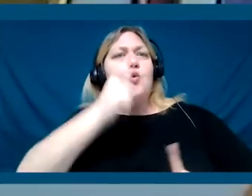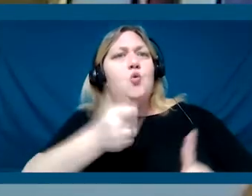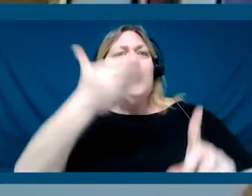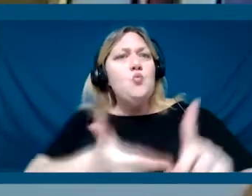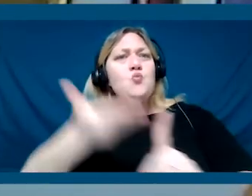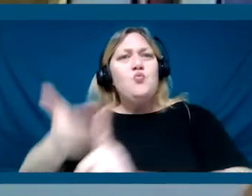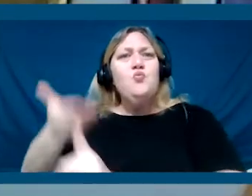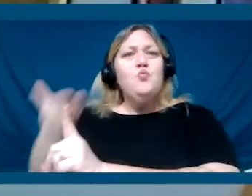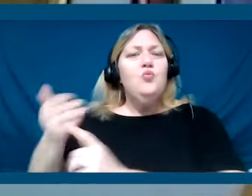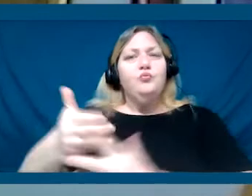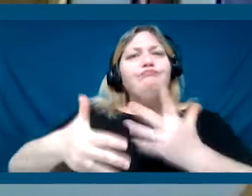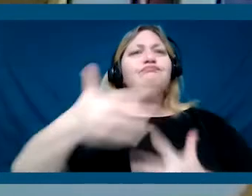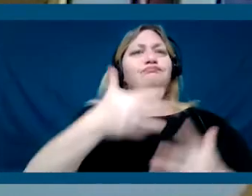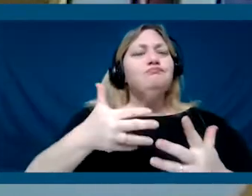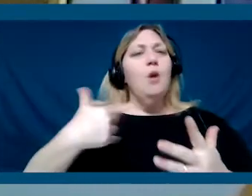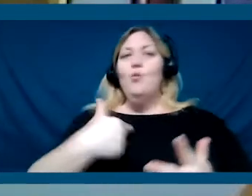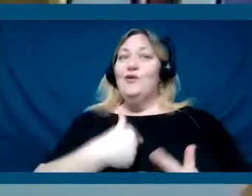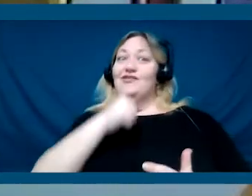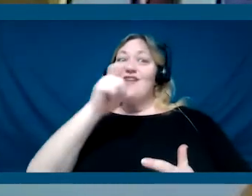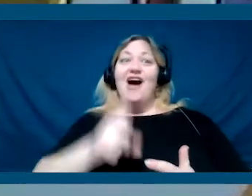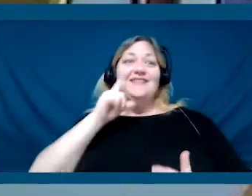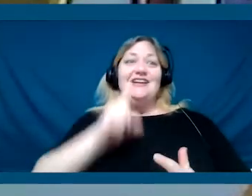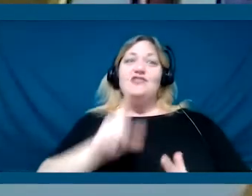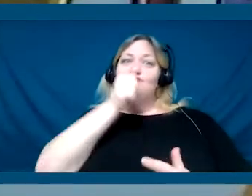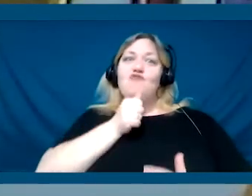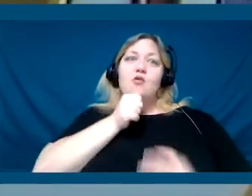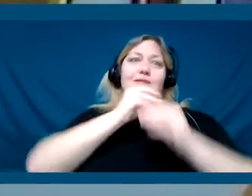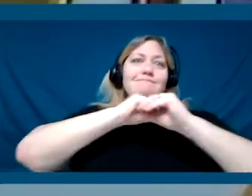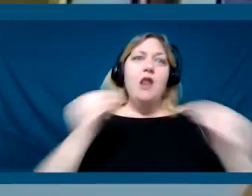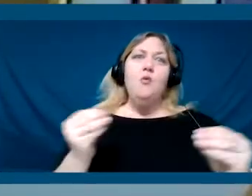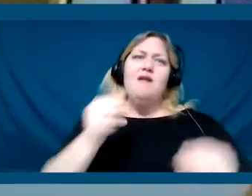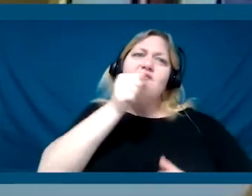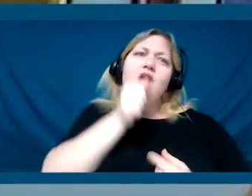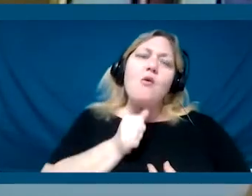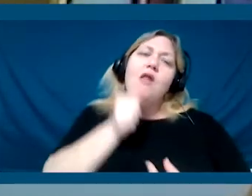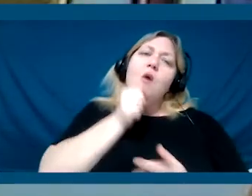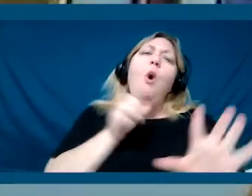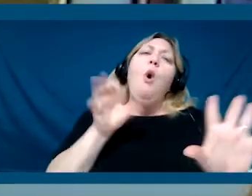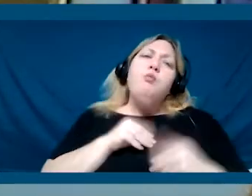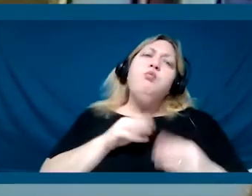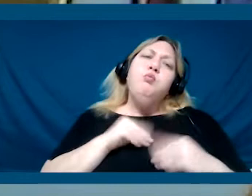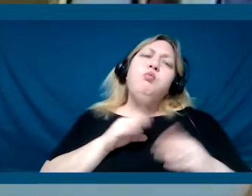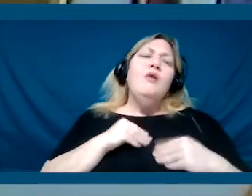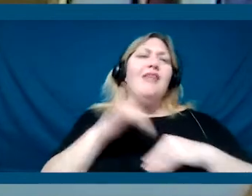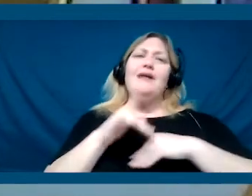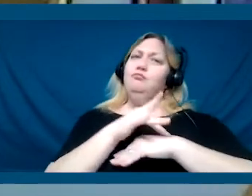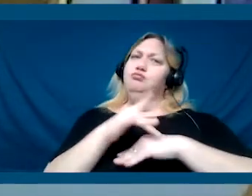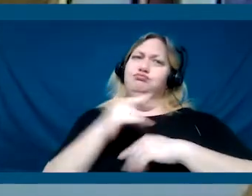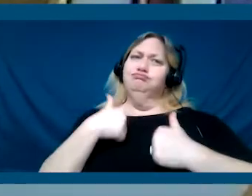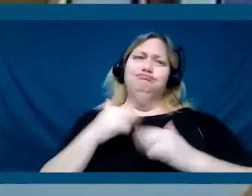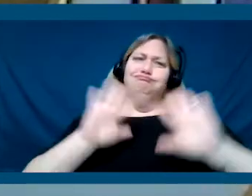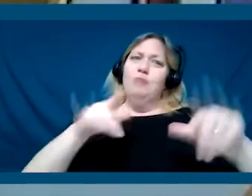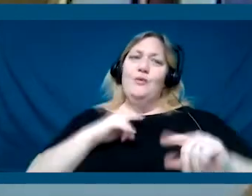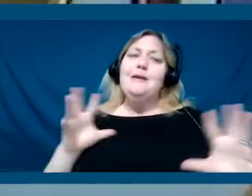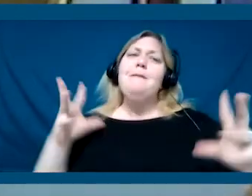is amongst us. We should not need to tolerate anyone. Toleration is bare minimum for me. We need to